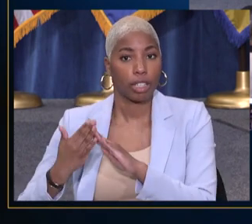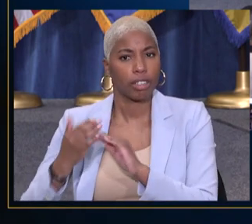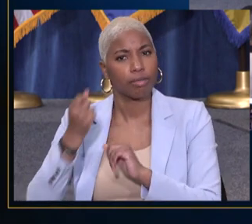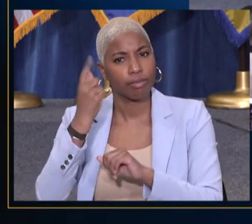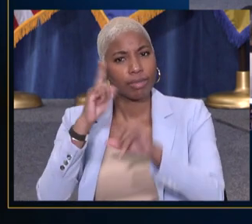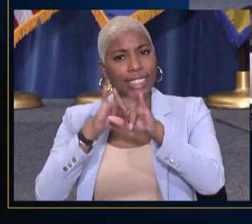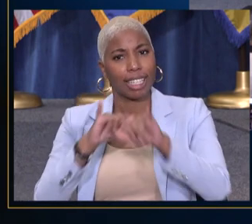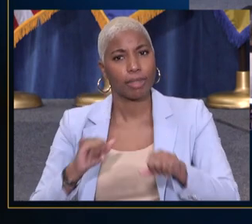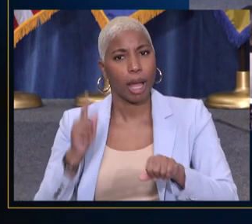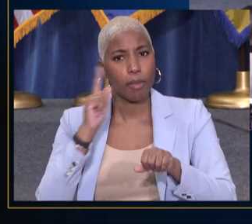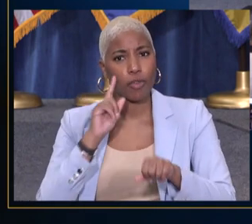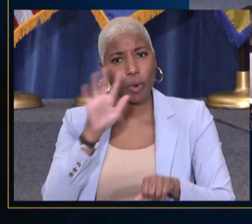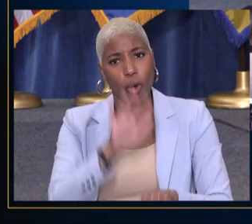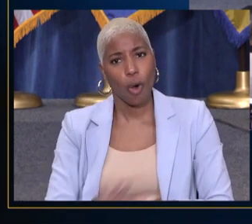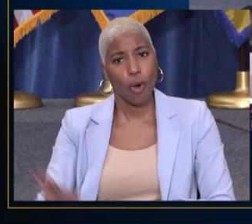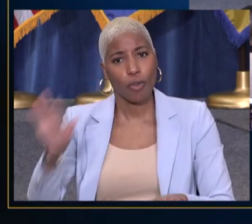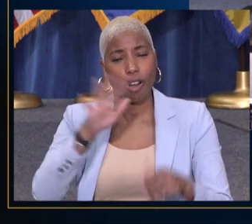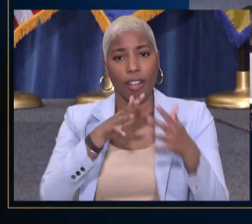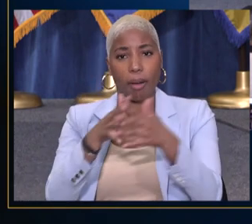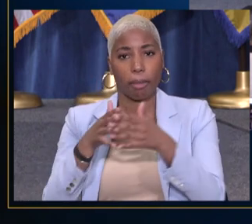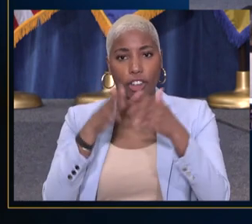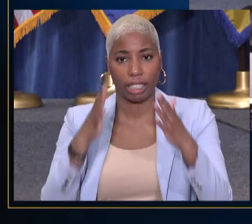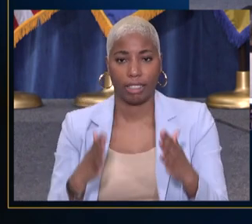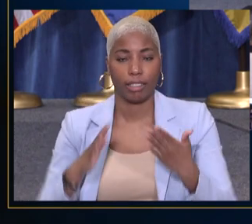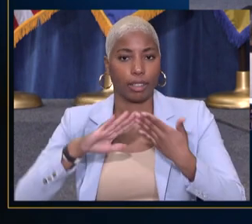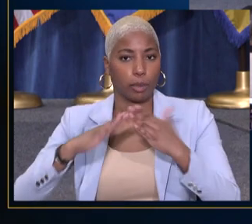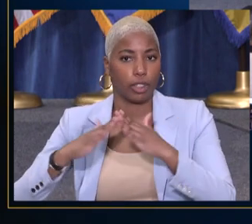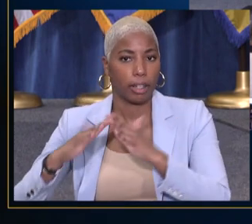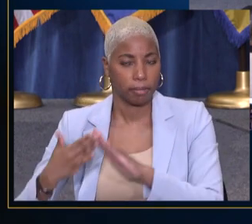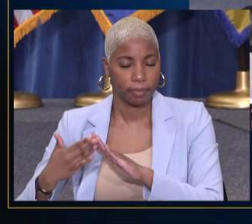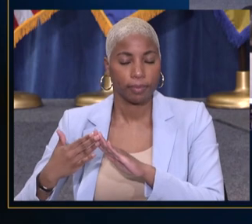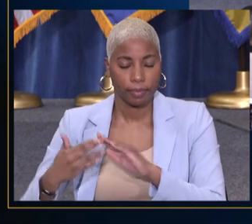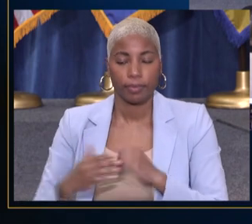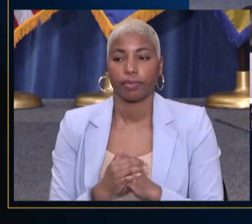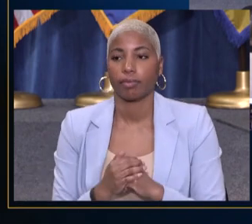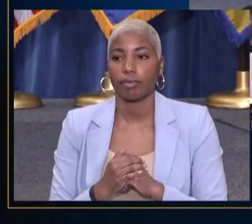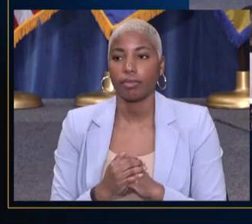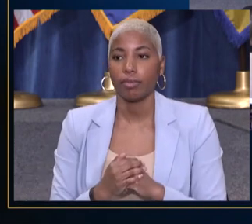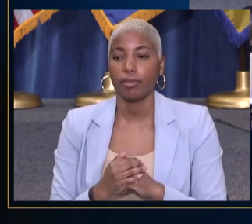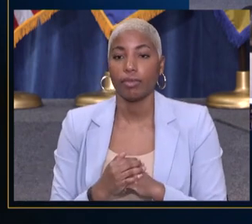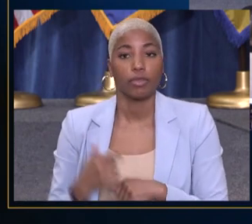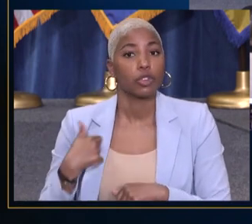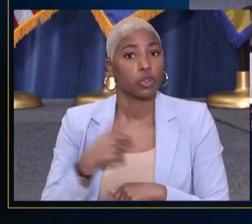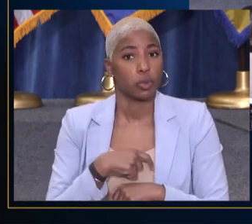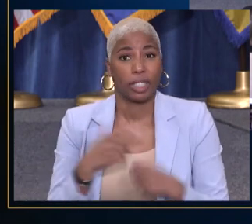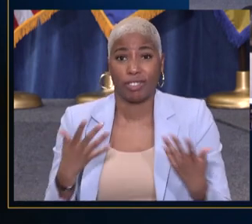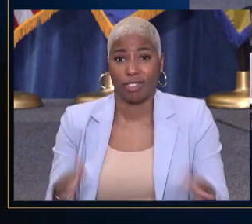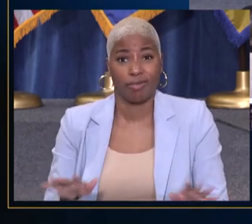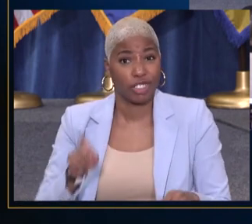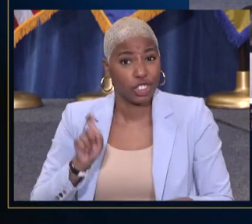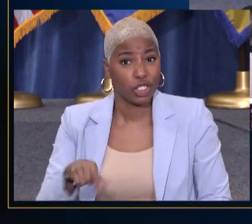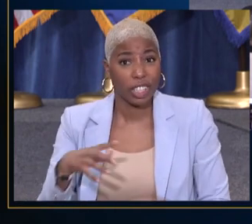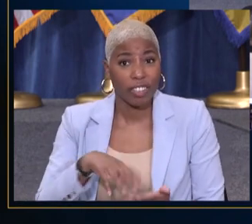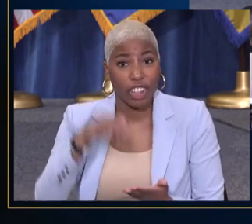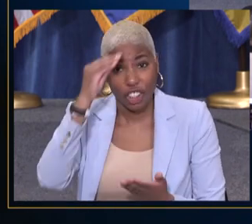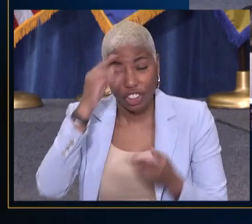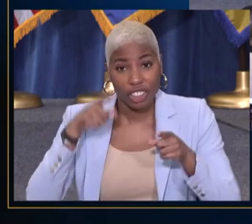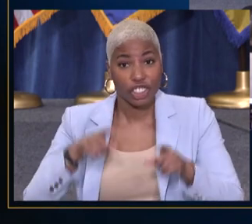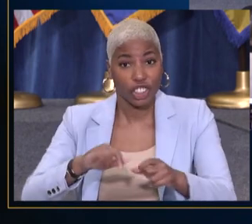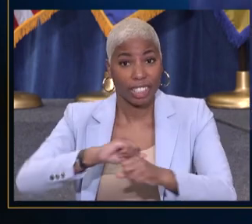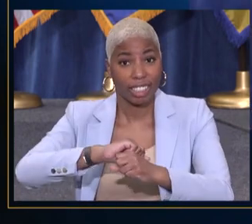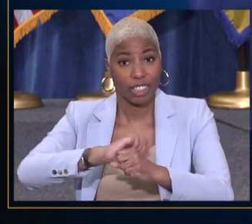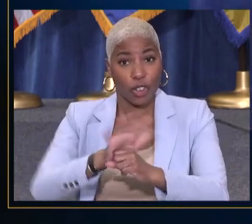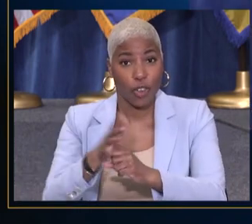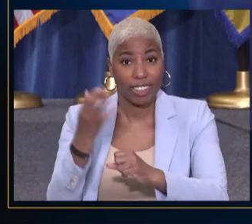overall American community. And what I think we all should have learned as a country as we went through the COVID-19